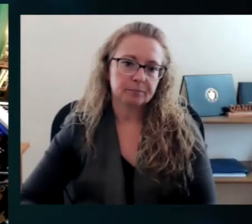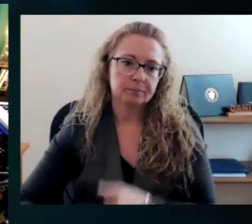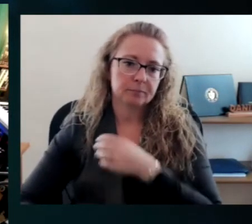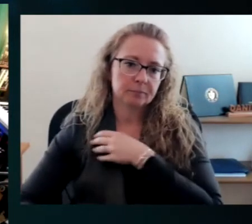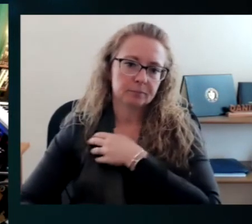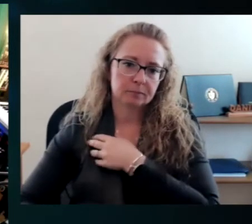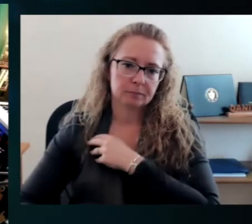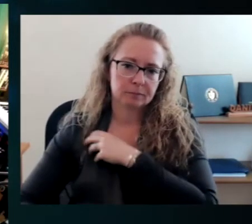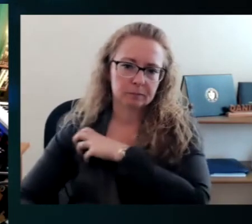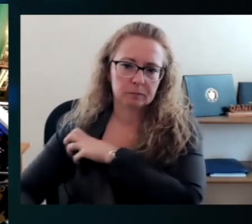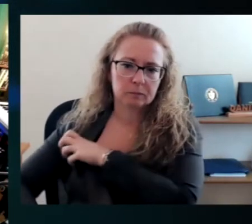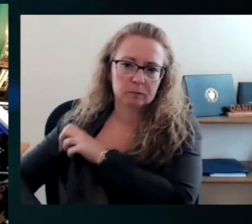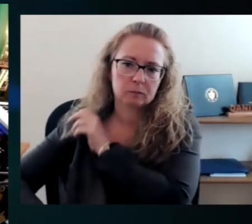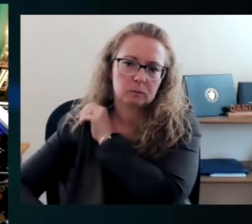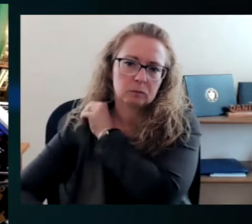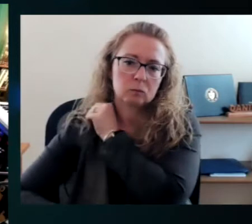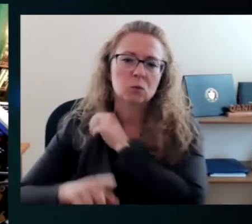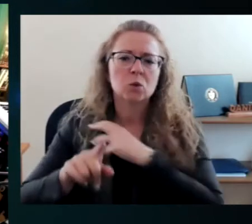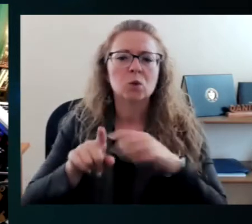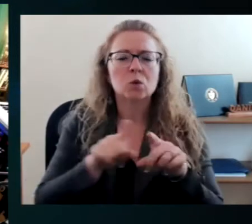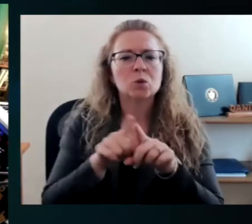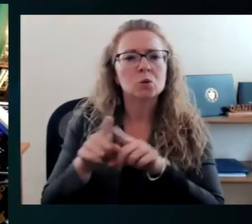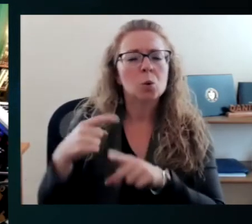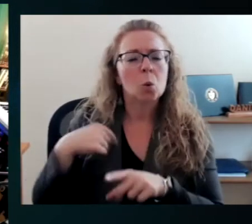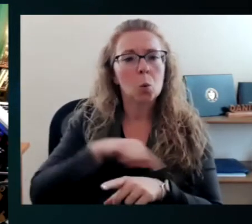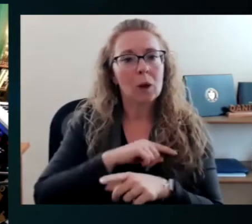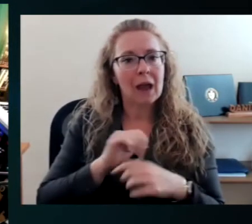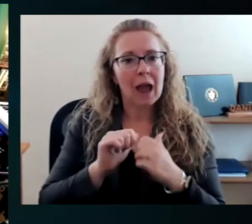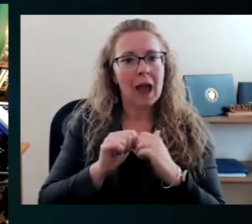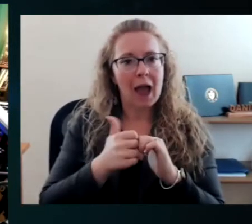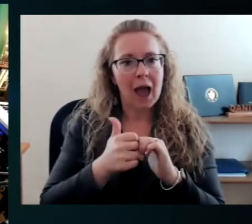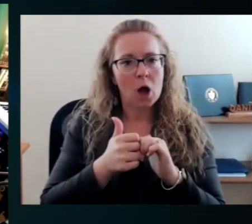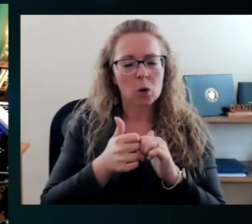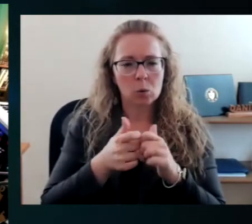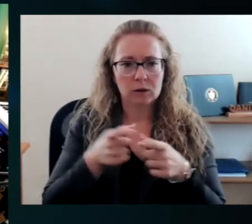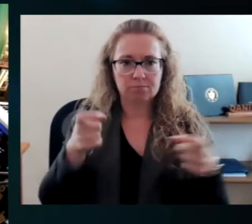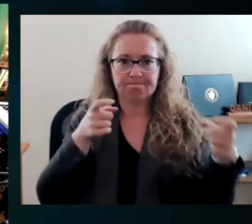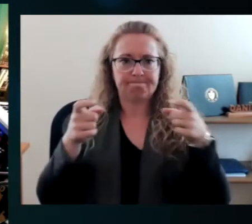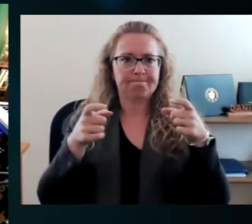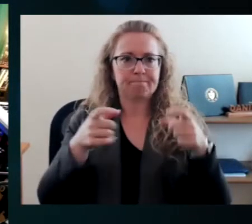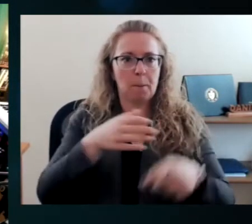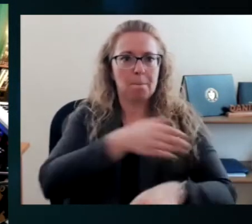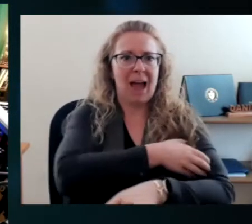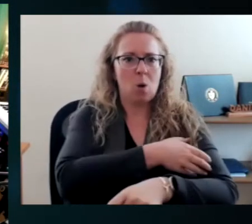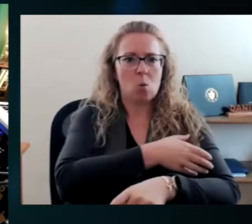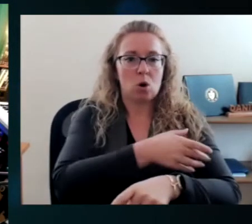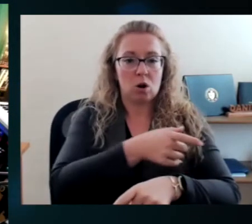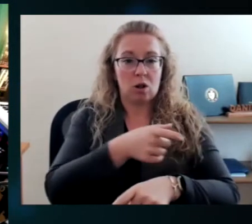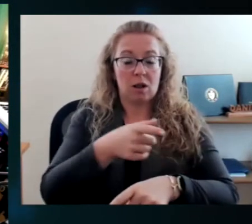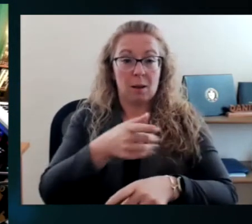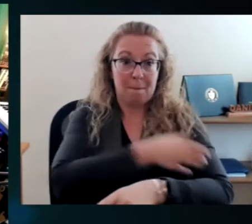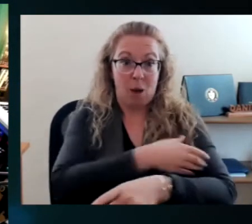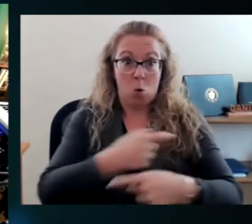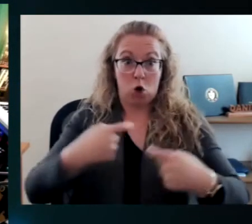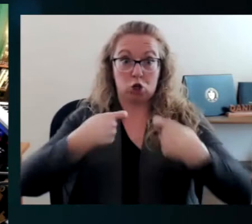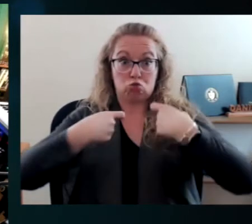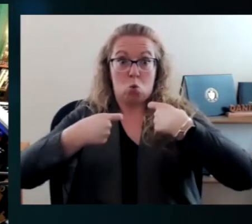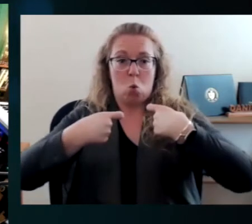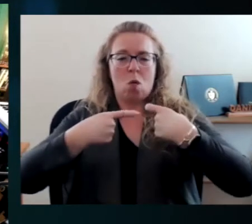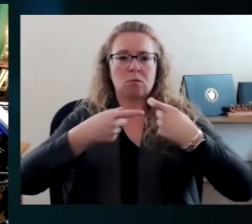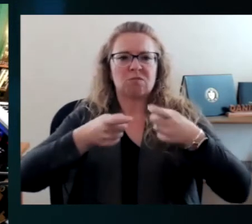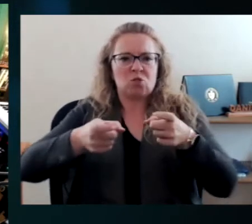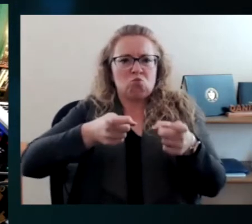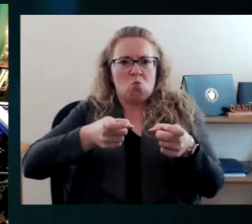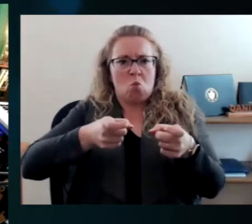we come to work and operate the levers of power that ultimately control the kinds of